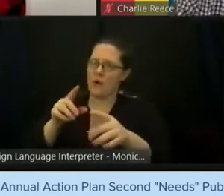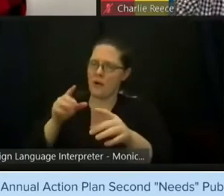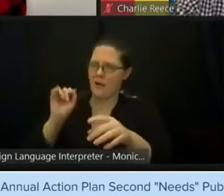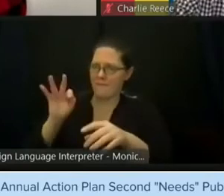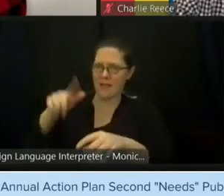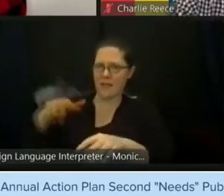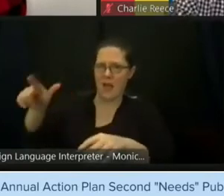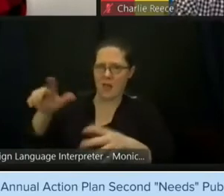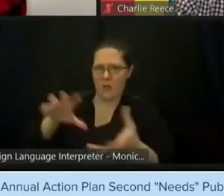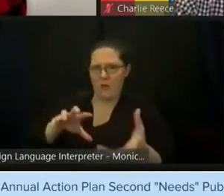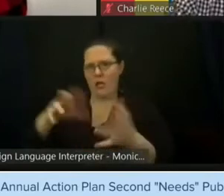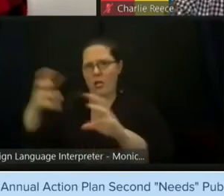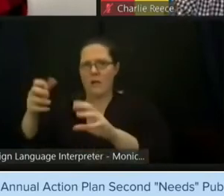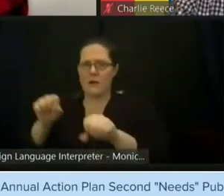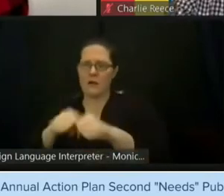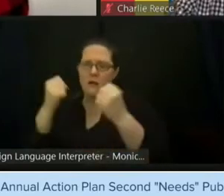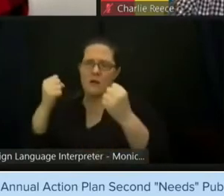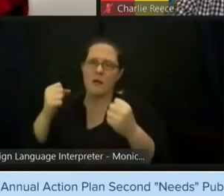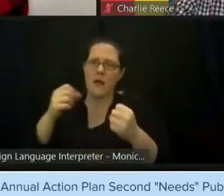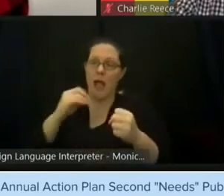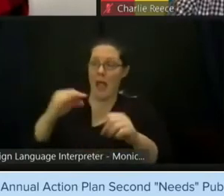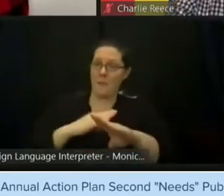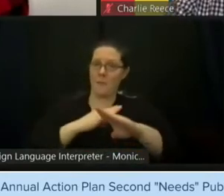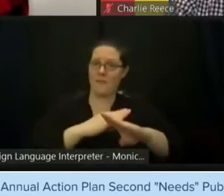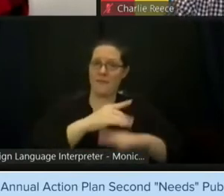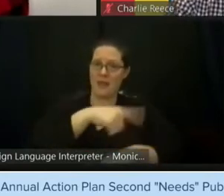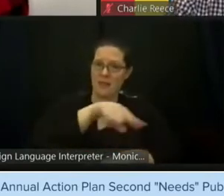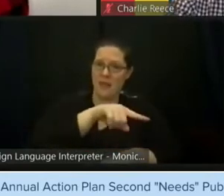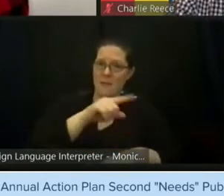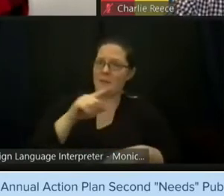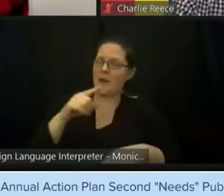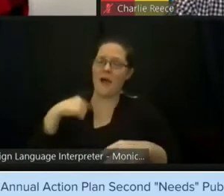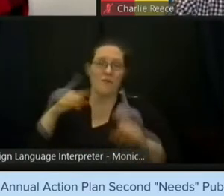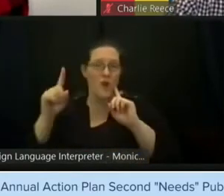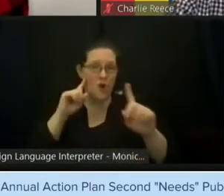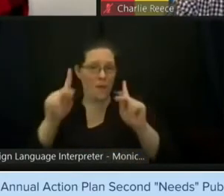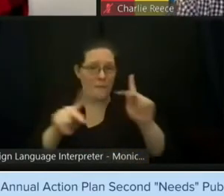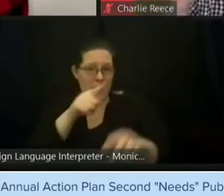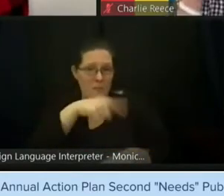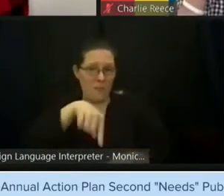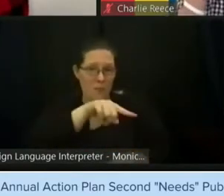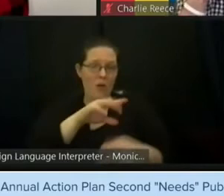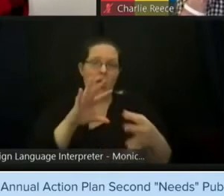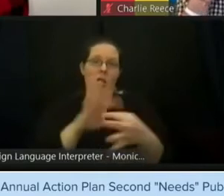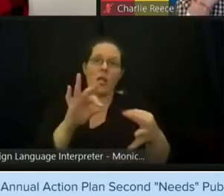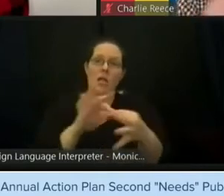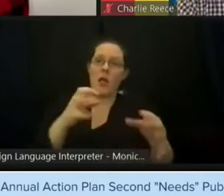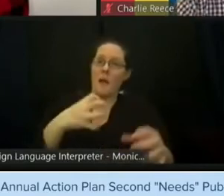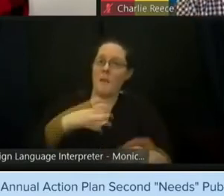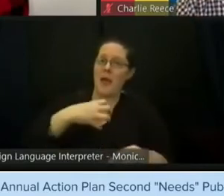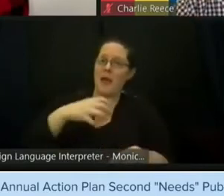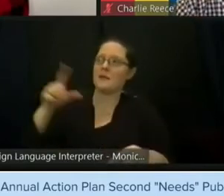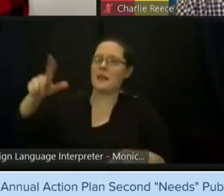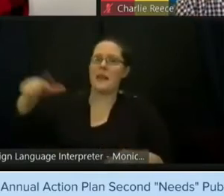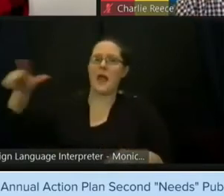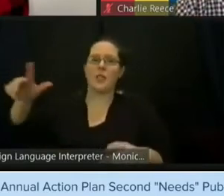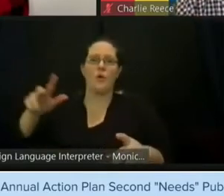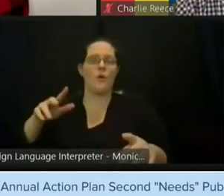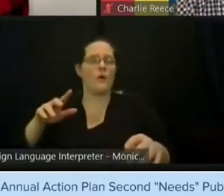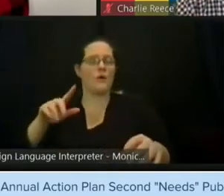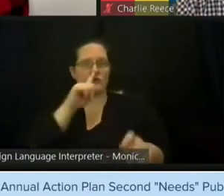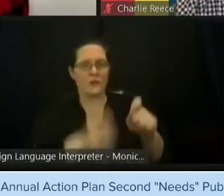know, protection against retaliation. I don't know how many people I've talked to who have been harassed and kicked out